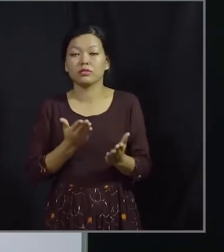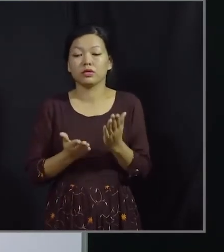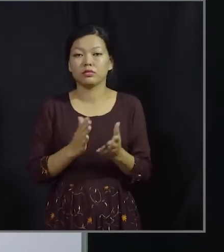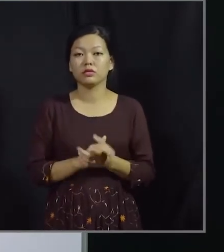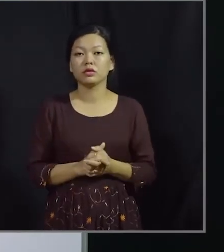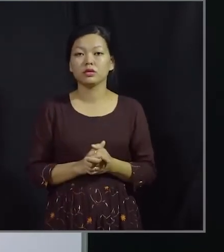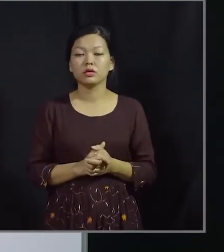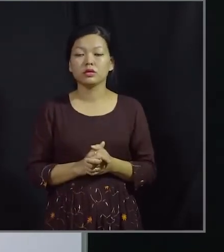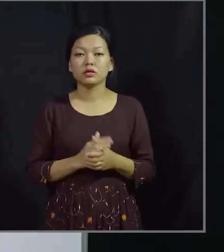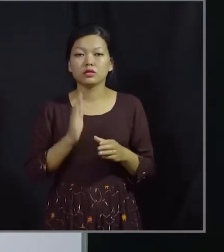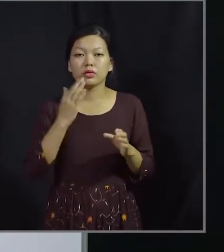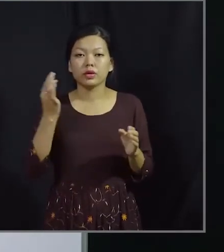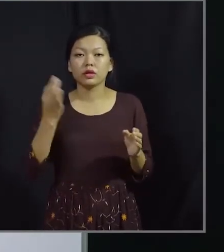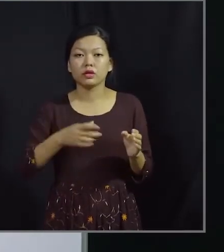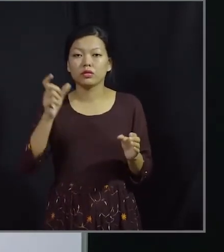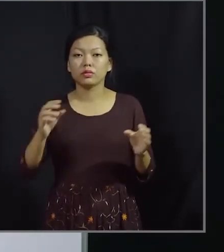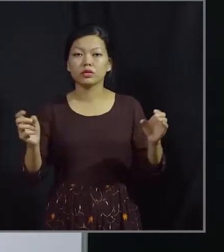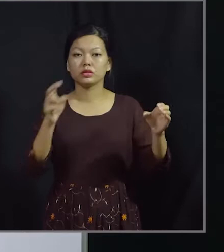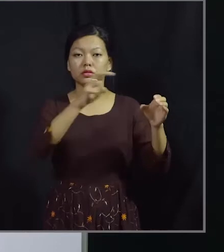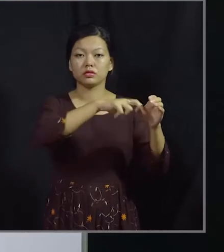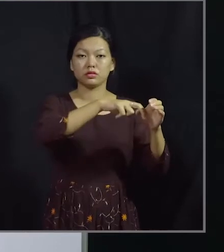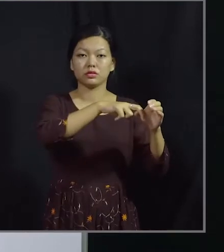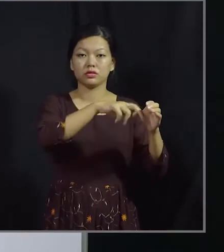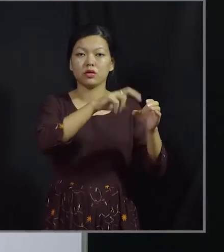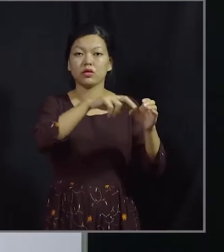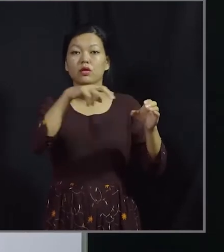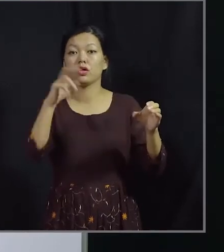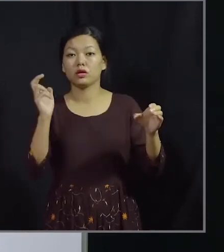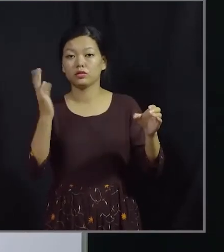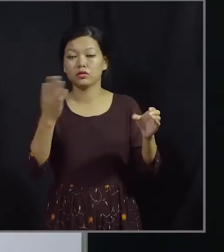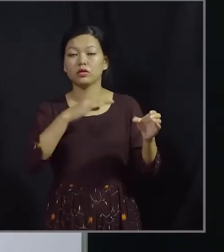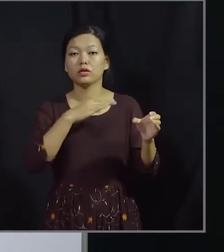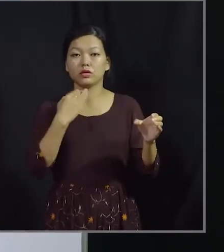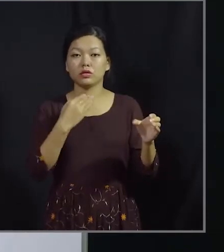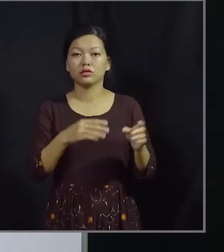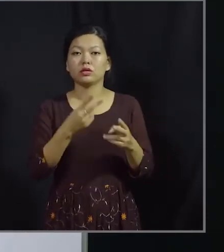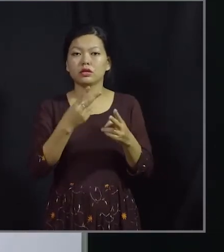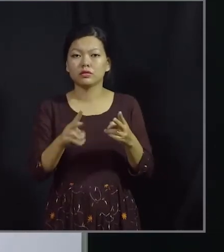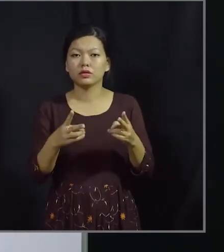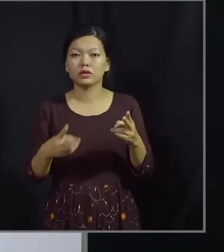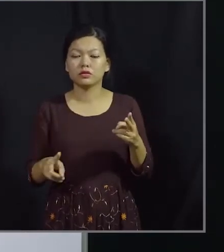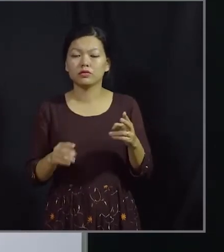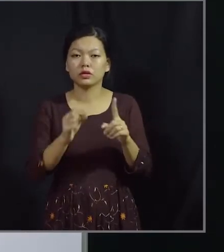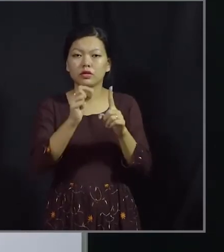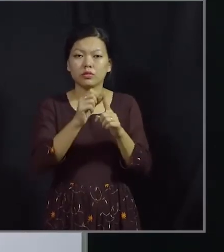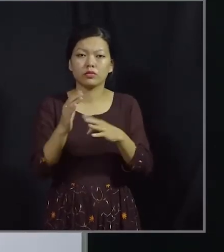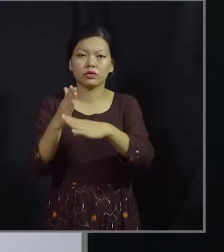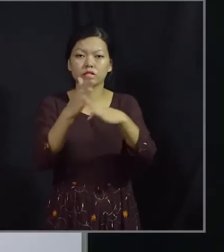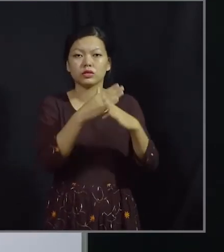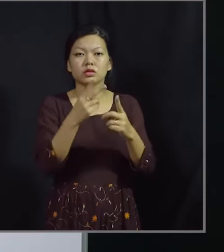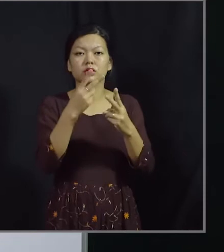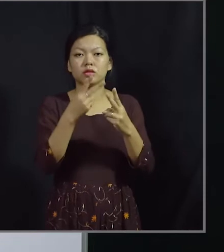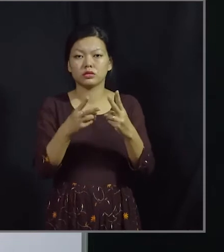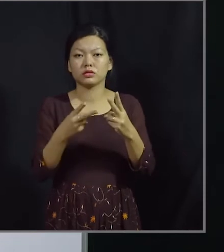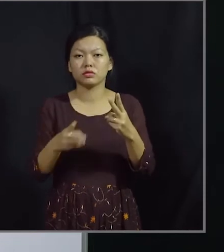with the admission of a new partner or retiring partner, or with the admission of a new partner, or it